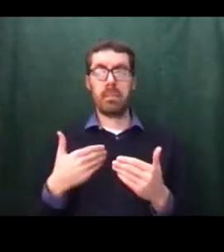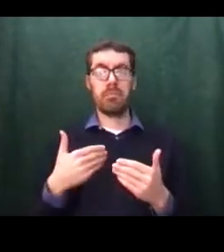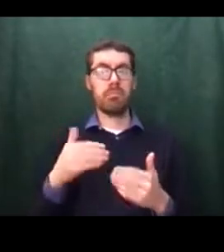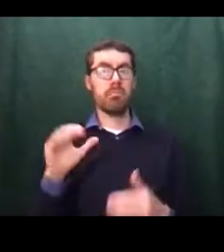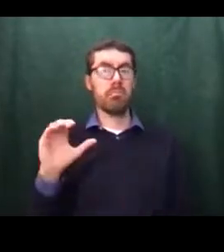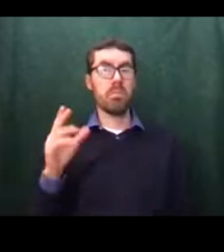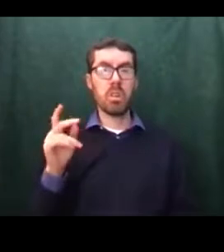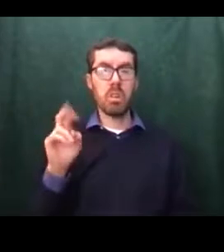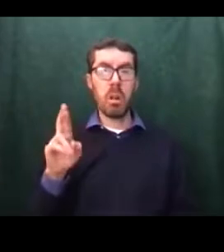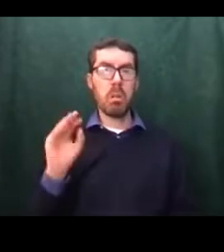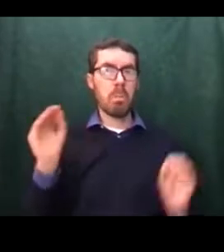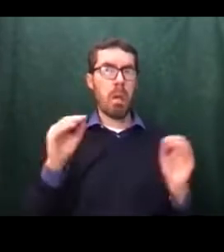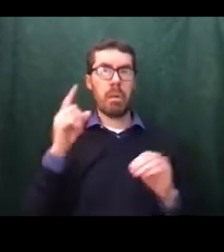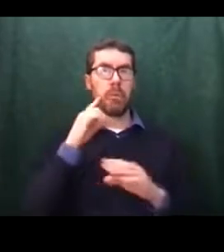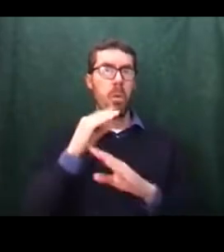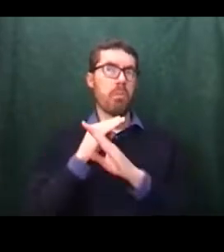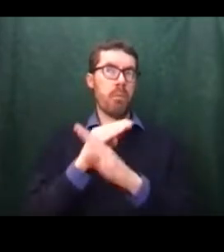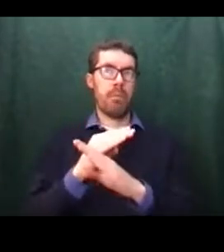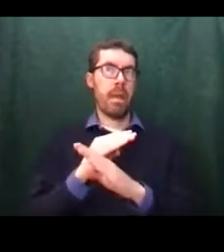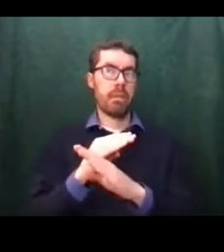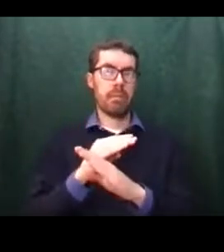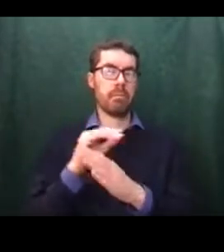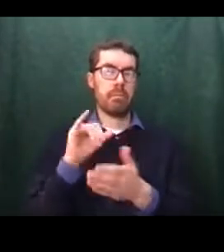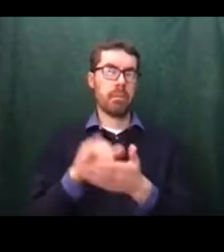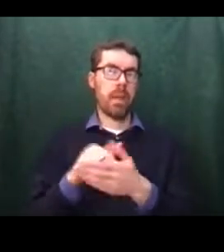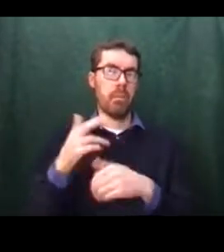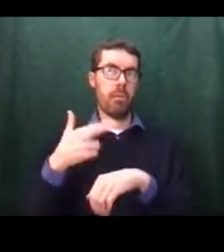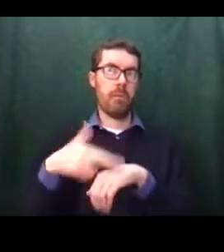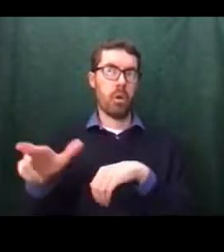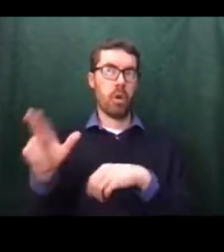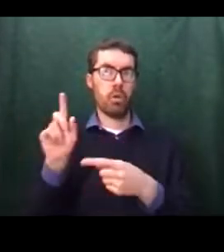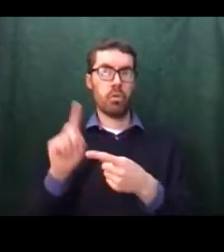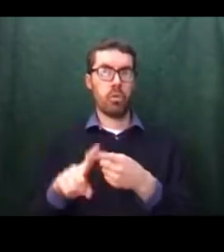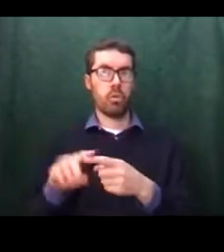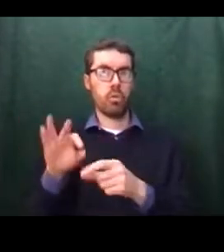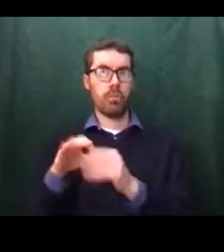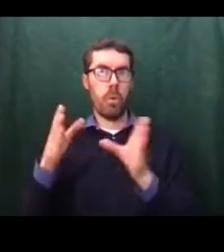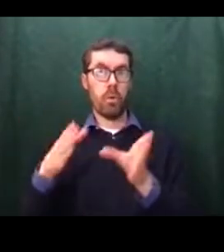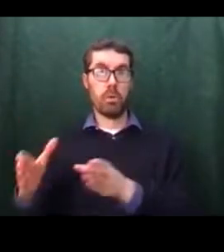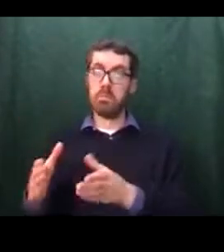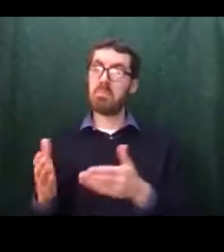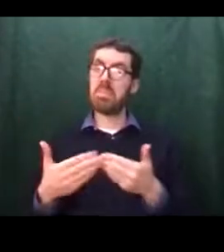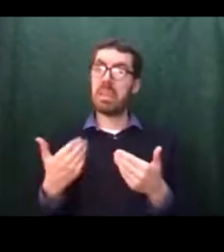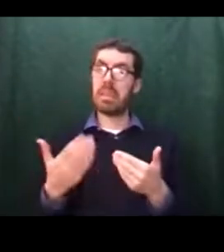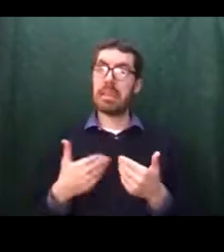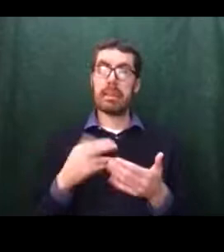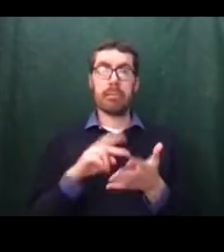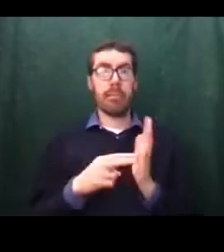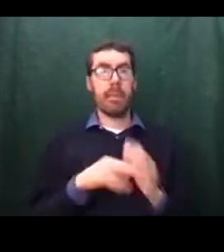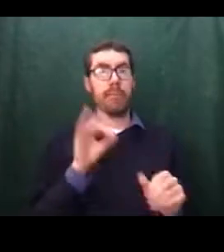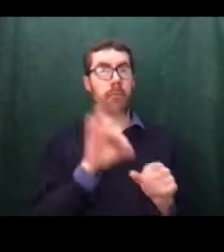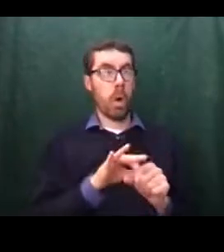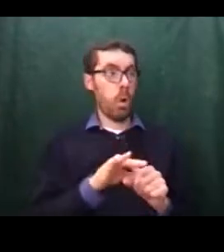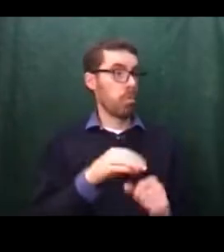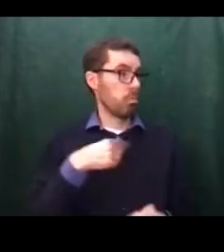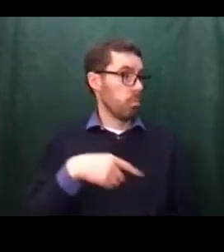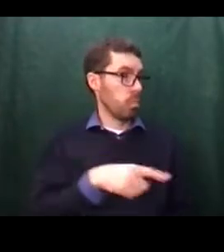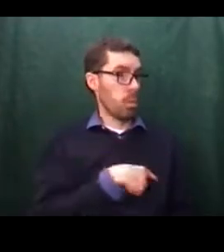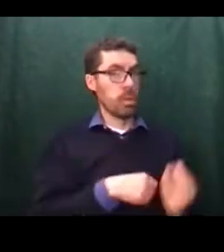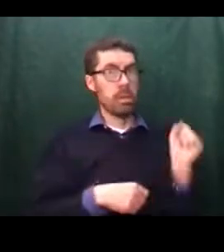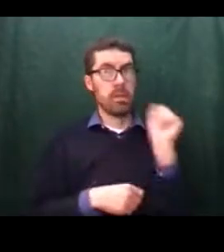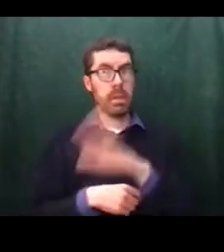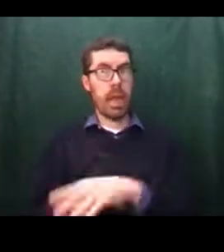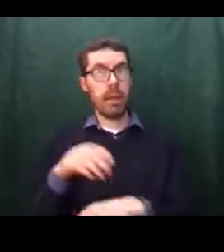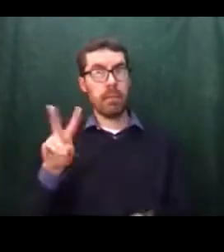that would prevent you from doing a referral. So it would be very easy. It's just a vote to say we're going to put it to the voters and